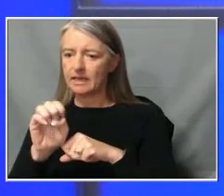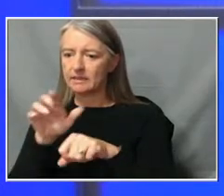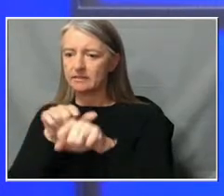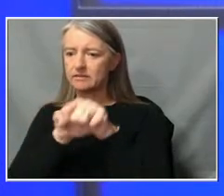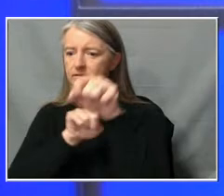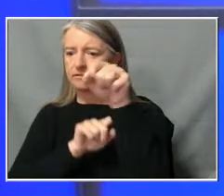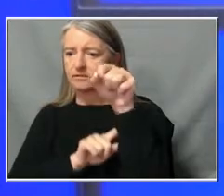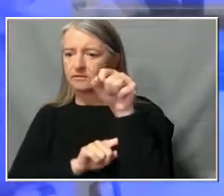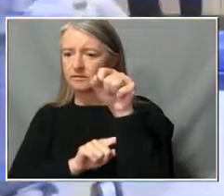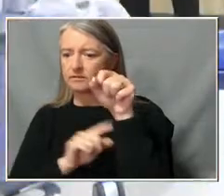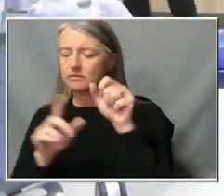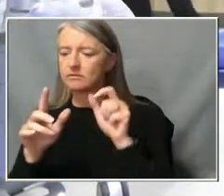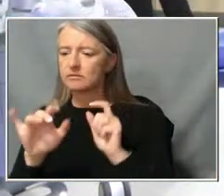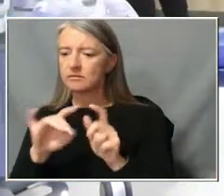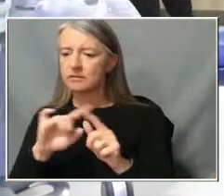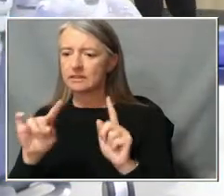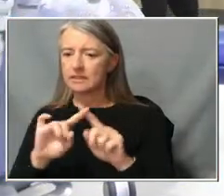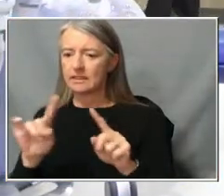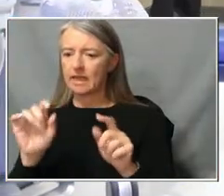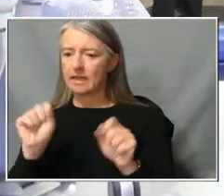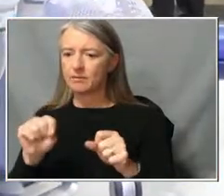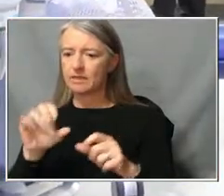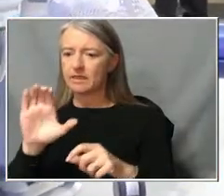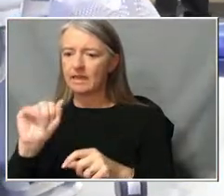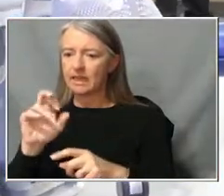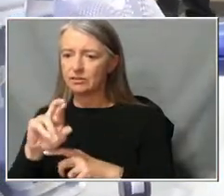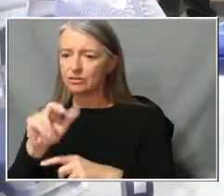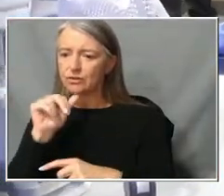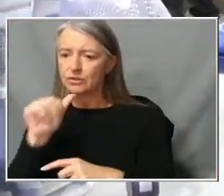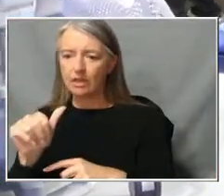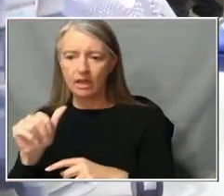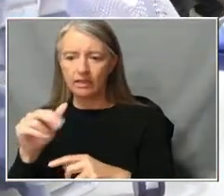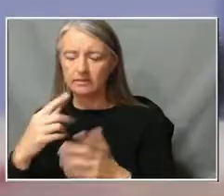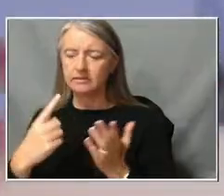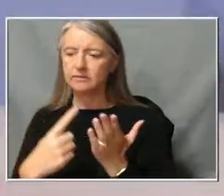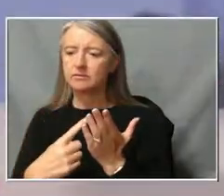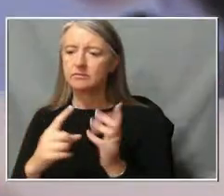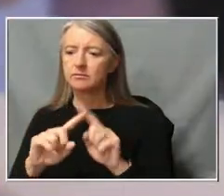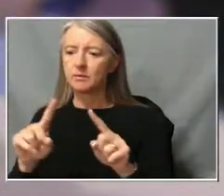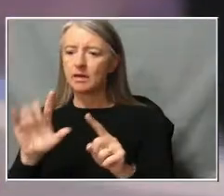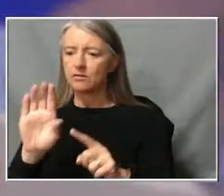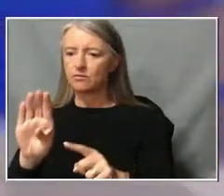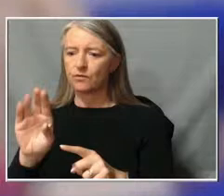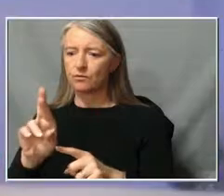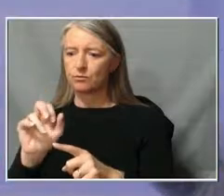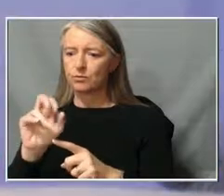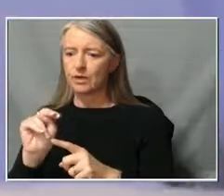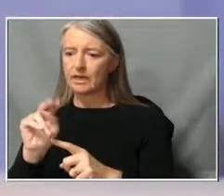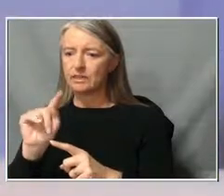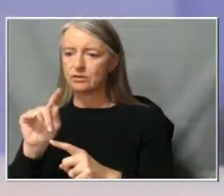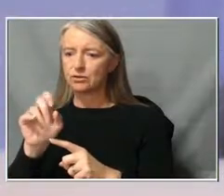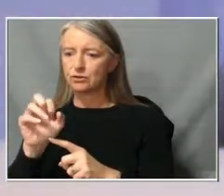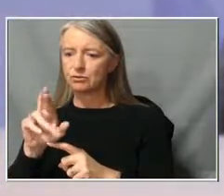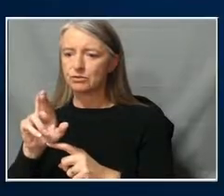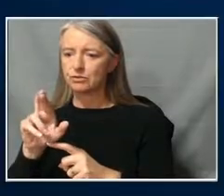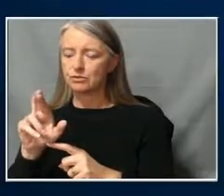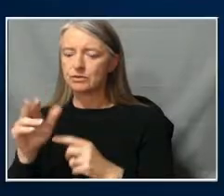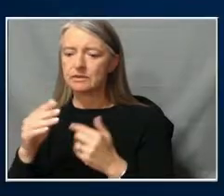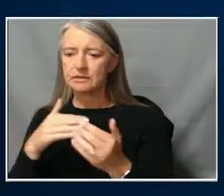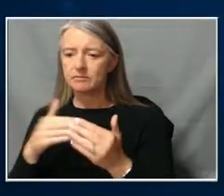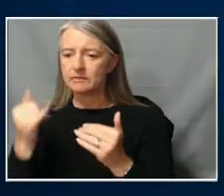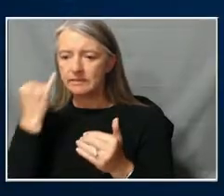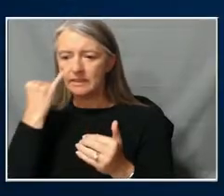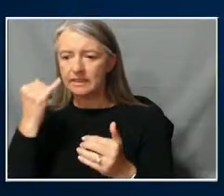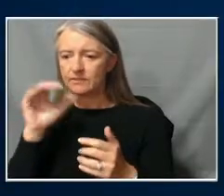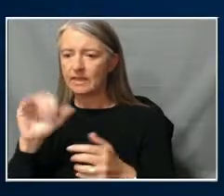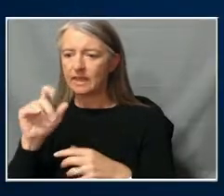be benign. They can also be malignant. In her case, it was benign. But for brain tumors, even for a benign tumor, there's very